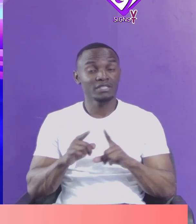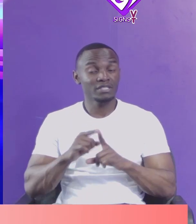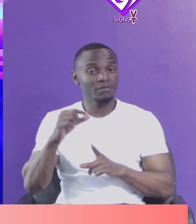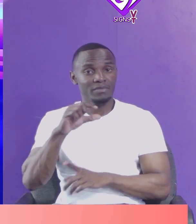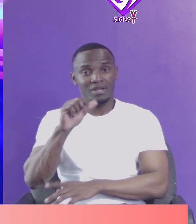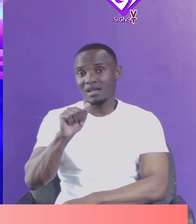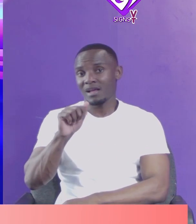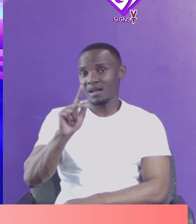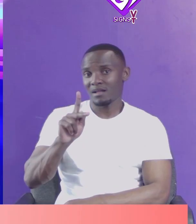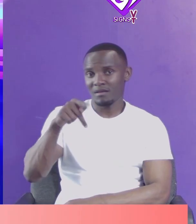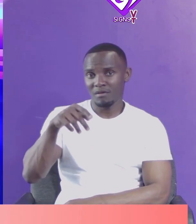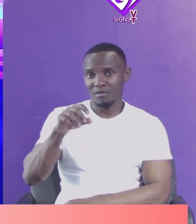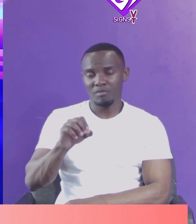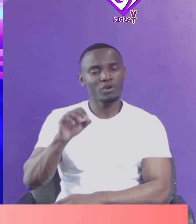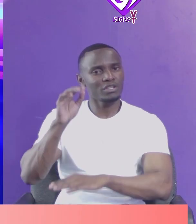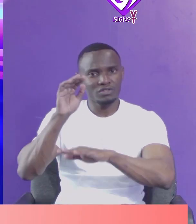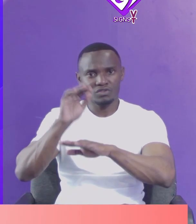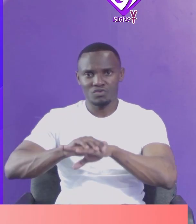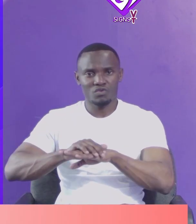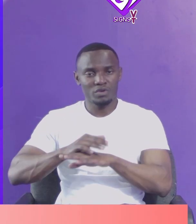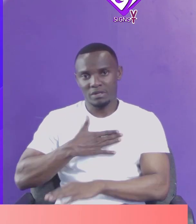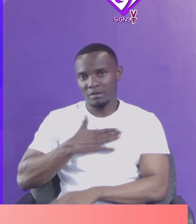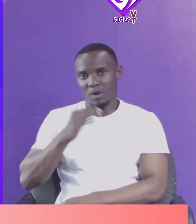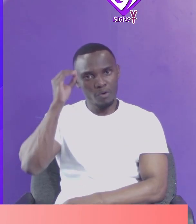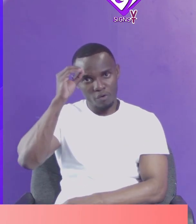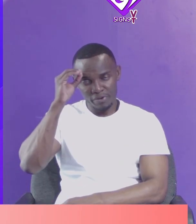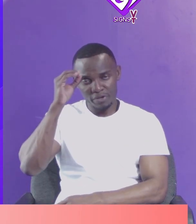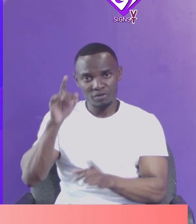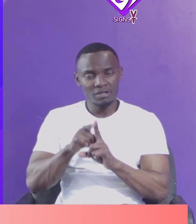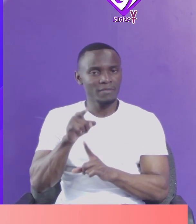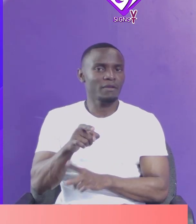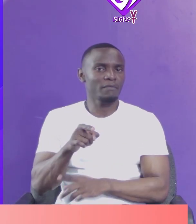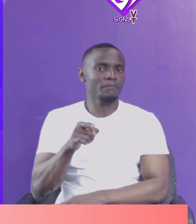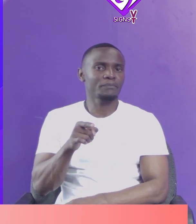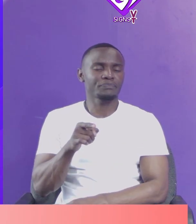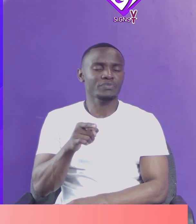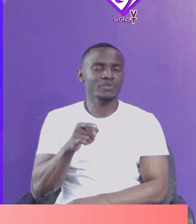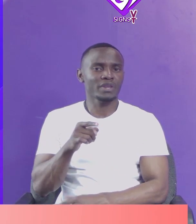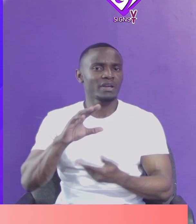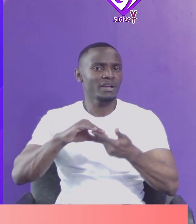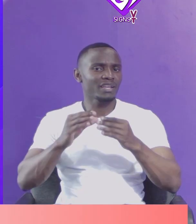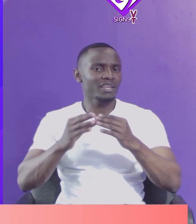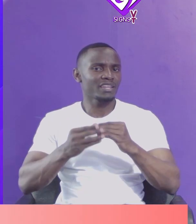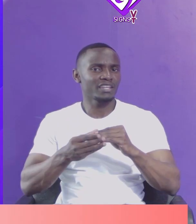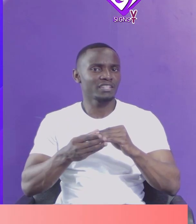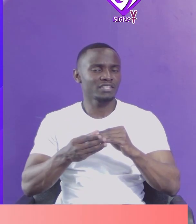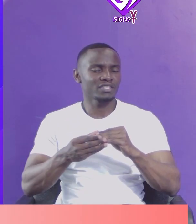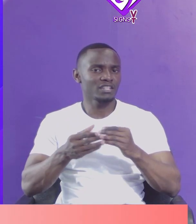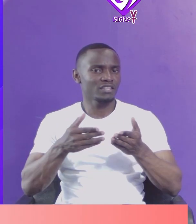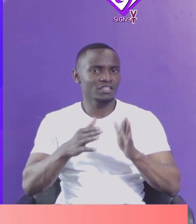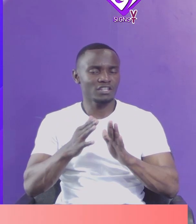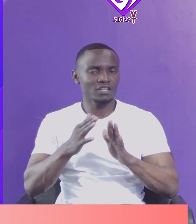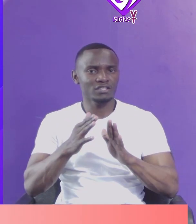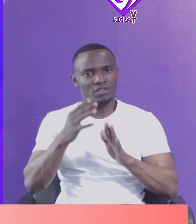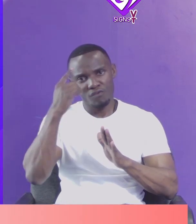in my opinion. He's one of the best at the moment. Yes. And he's the one actually created the chance so that can enable them to score the first